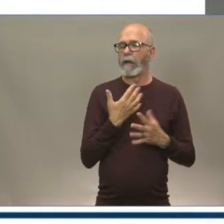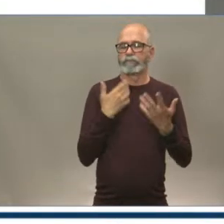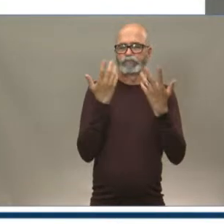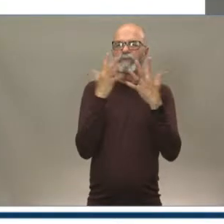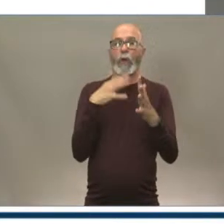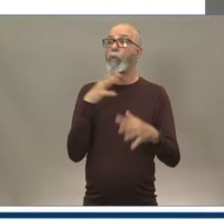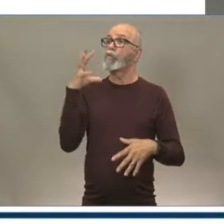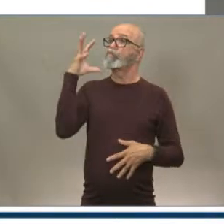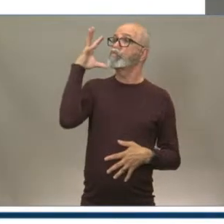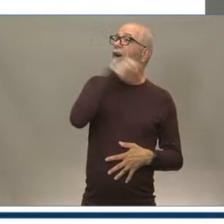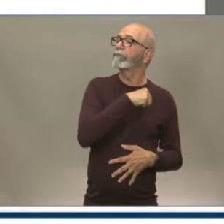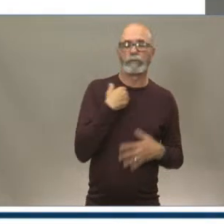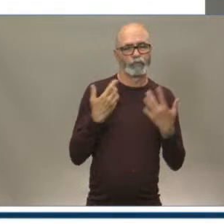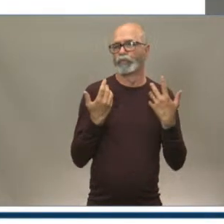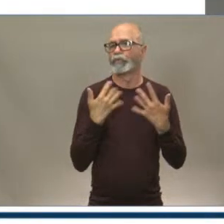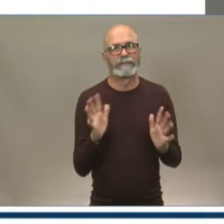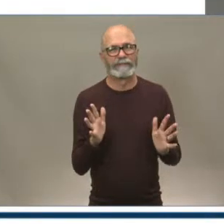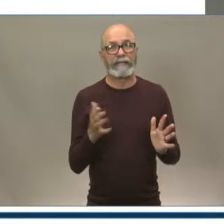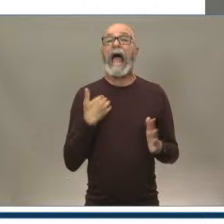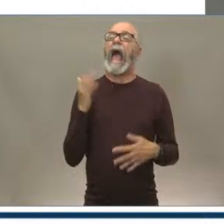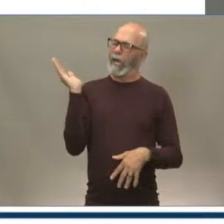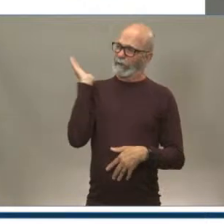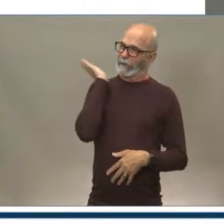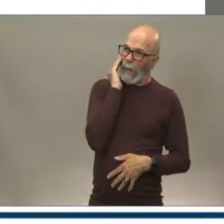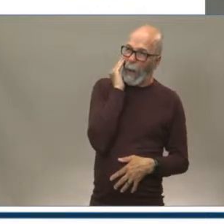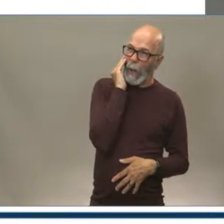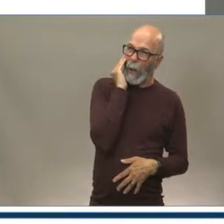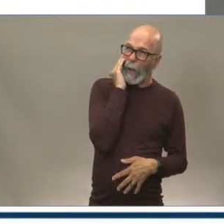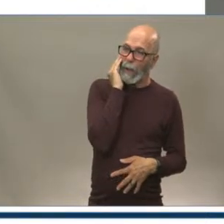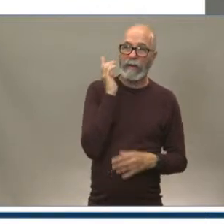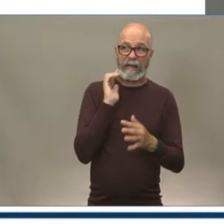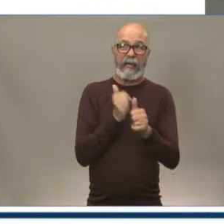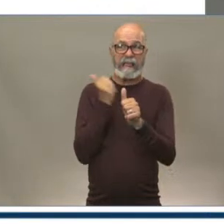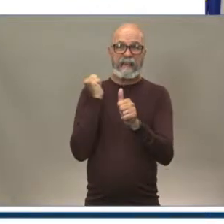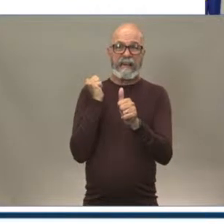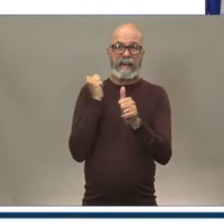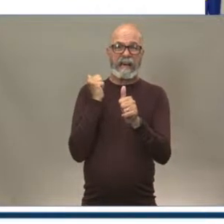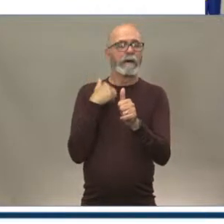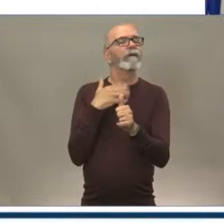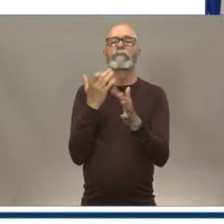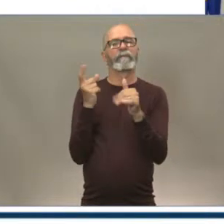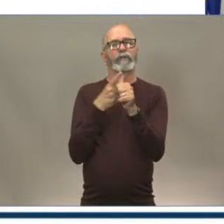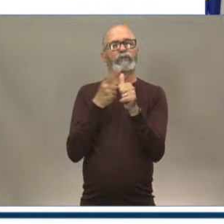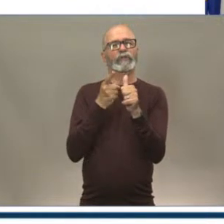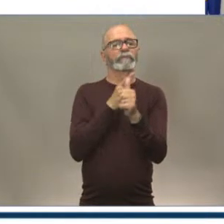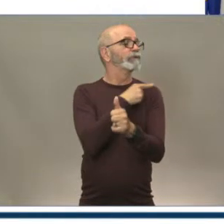wouldn't have a backlog. We'll wait and see as we clear the backlog what it actually shows. Go ahead with your follow-up, Shayna.